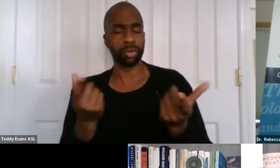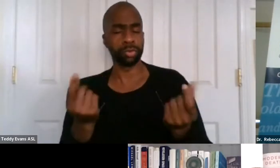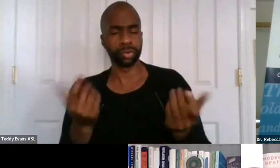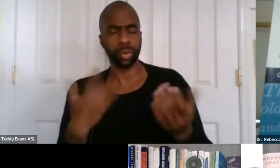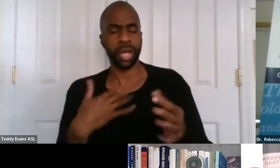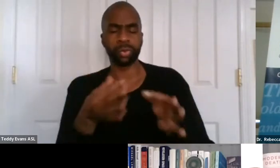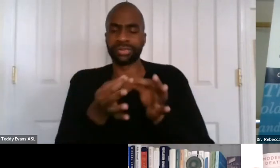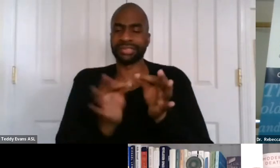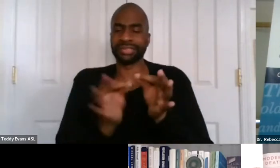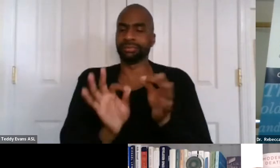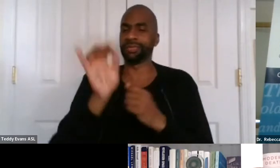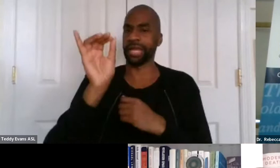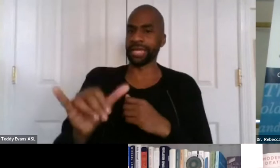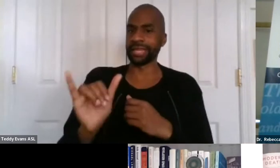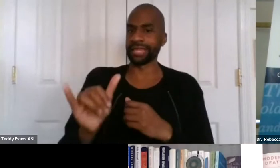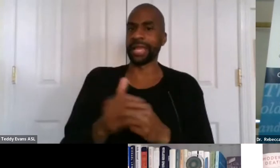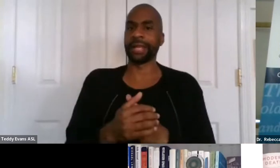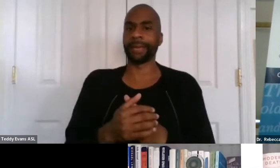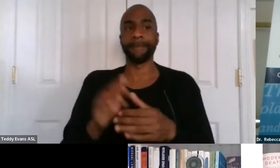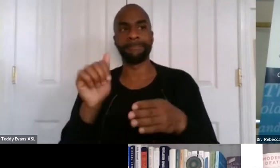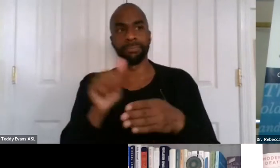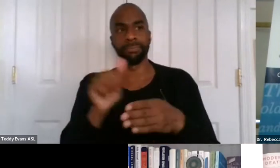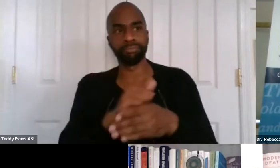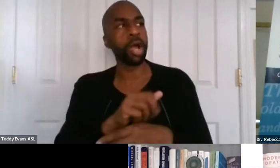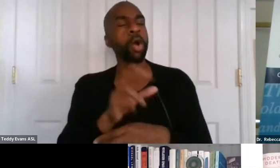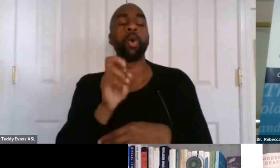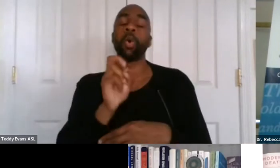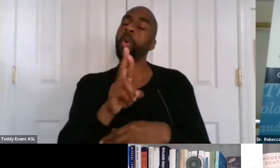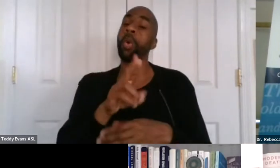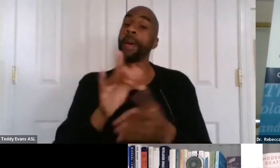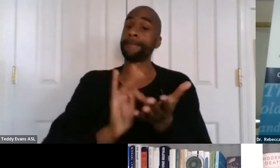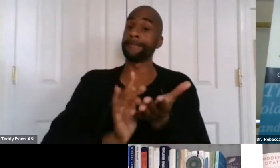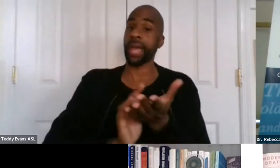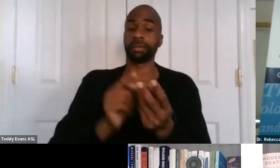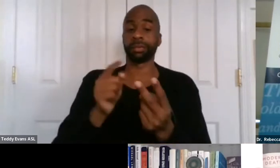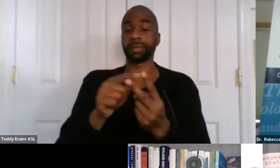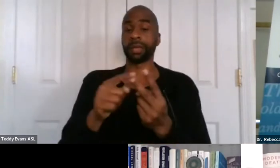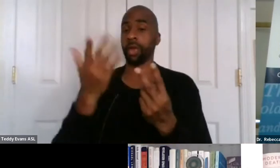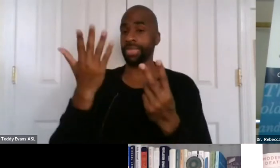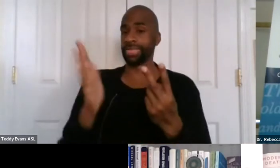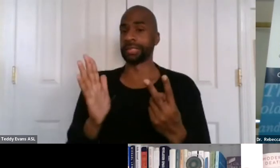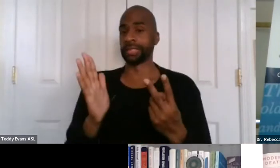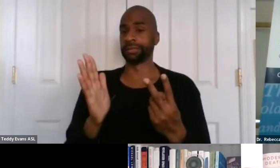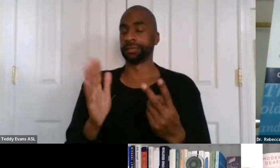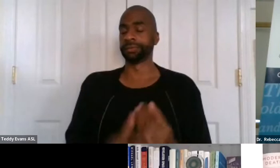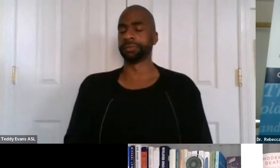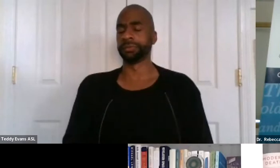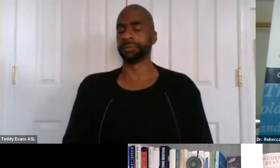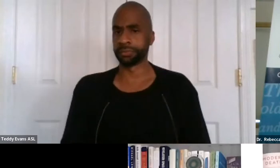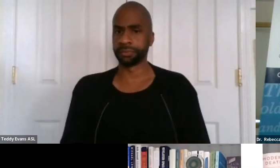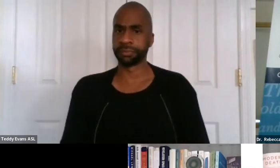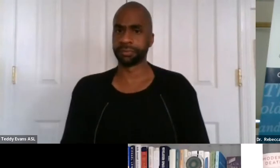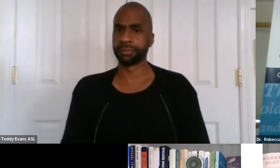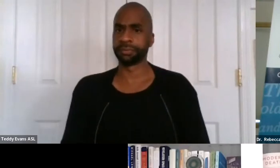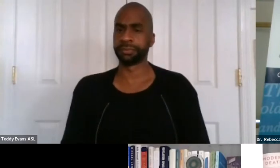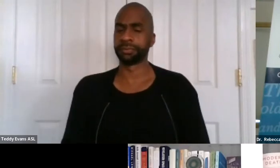are essentially procedures or pills, we ended up doing a disservice and taking a step back. One of the other